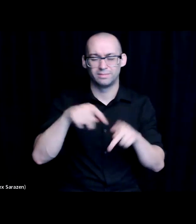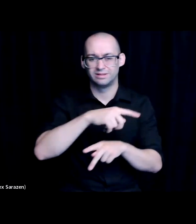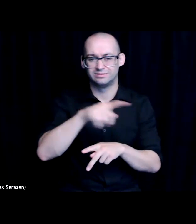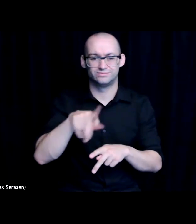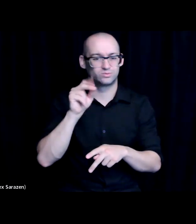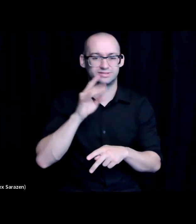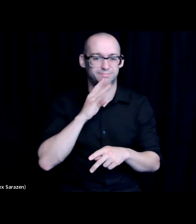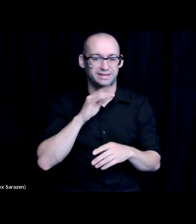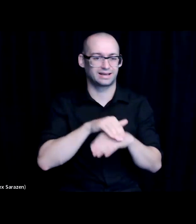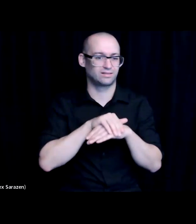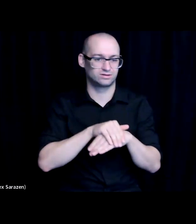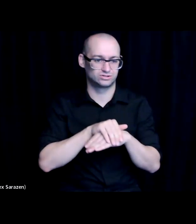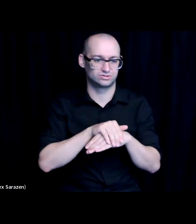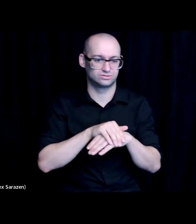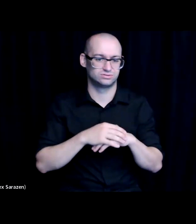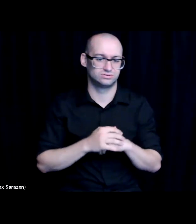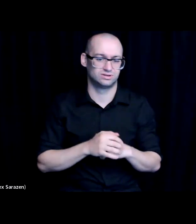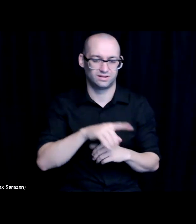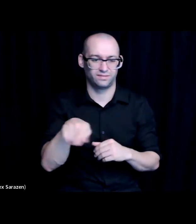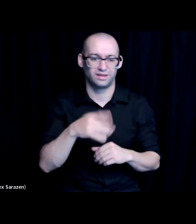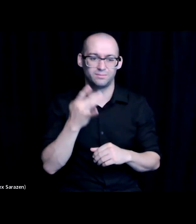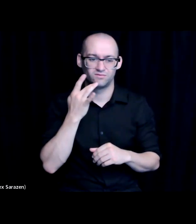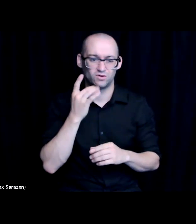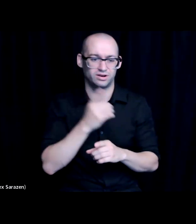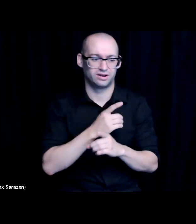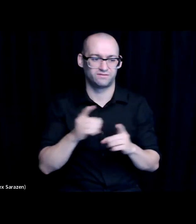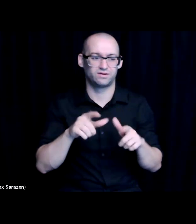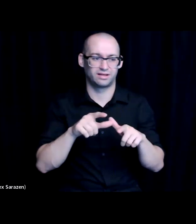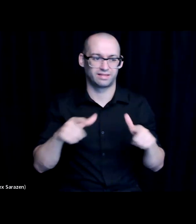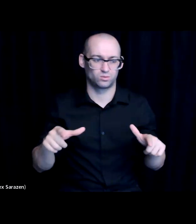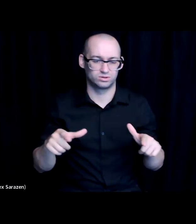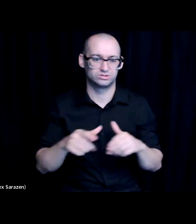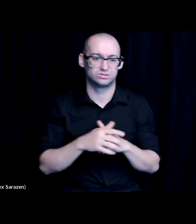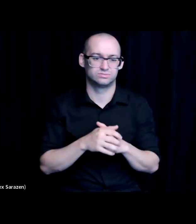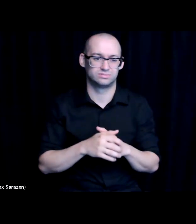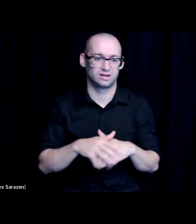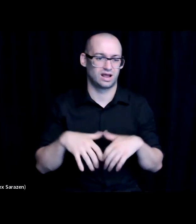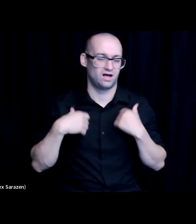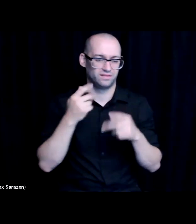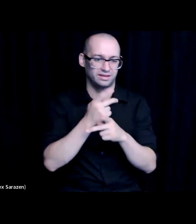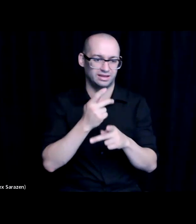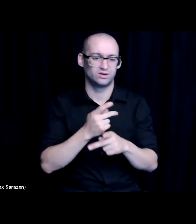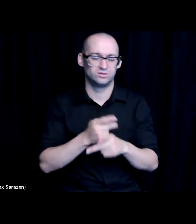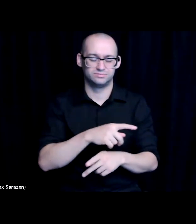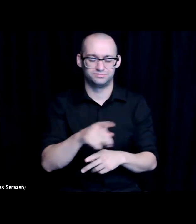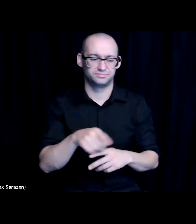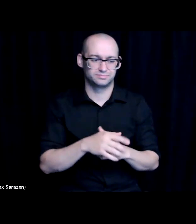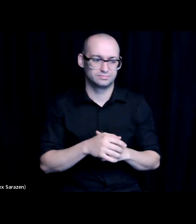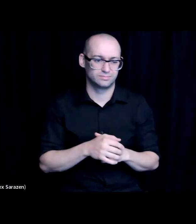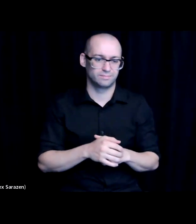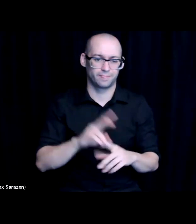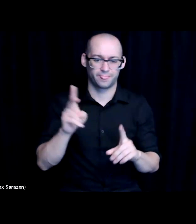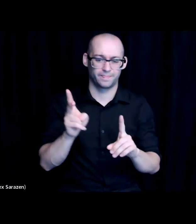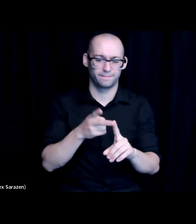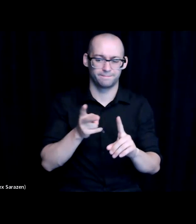of our California communities prefer a different language, and our healthcare delivery system should support that. The